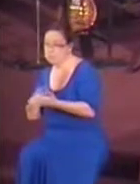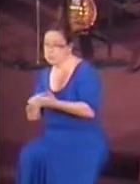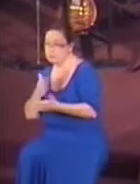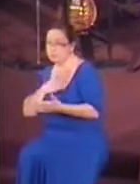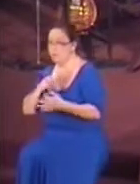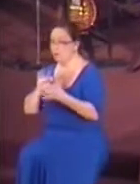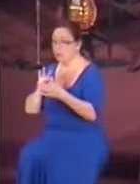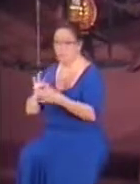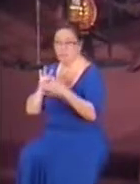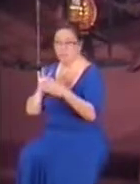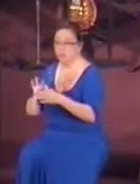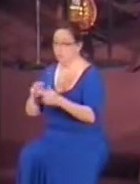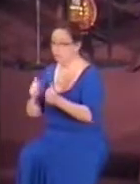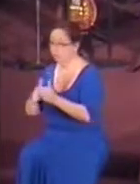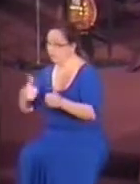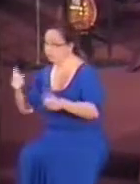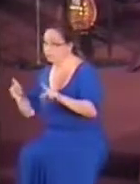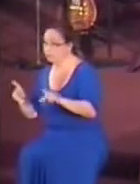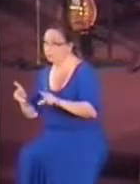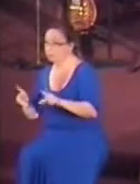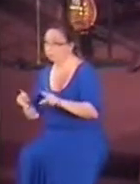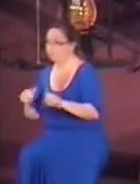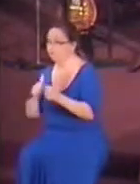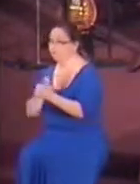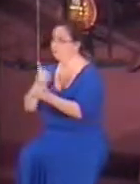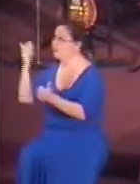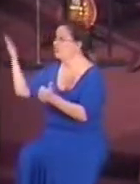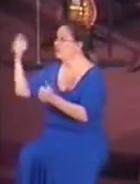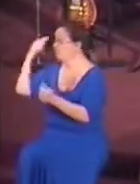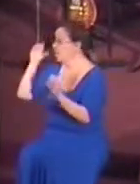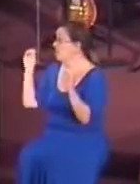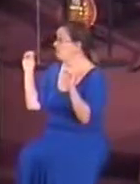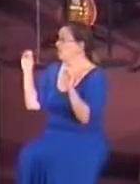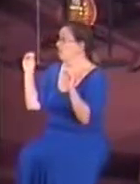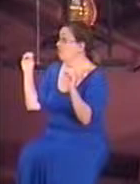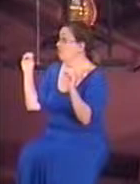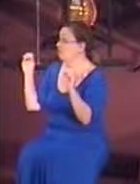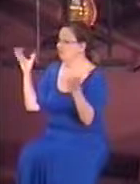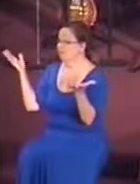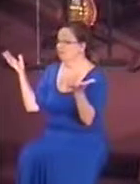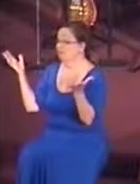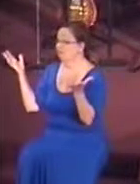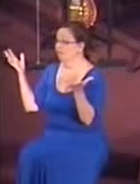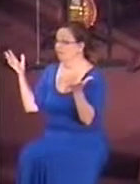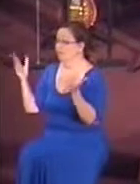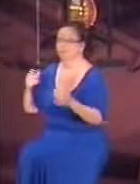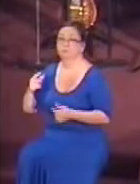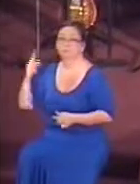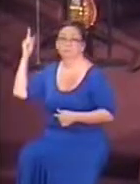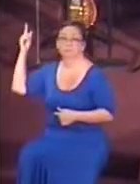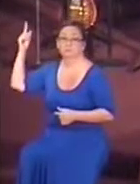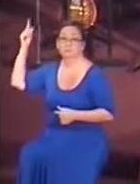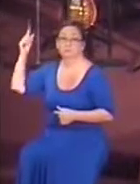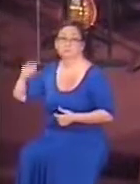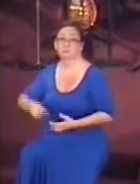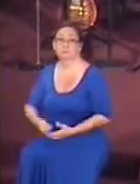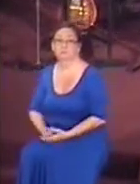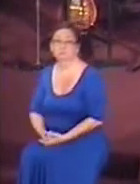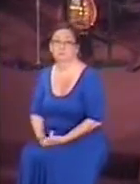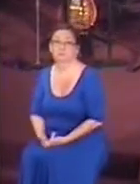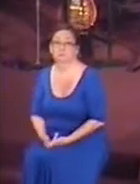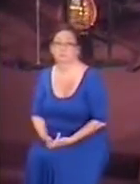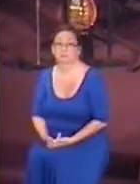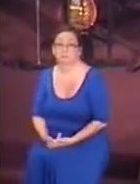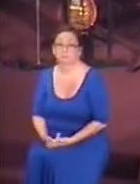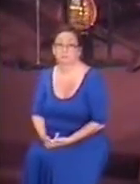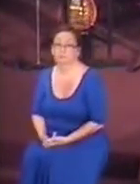my relationships? Am I following him for nothing? Oz Guinness says this. He says that